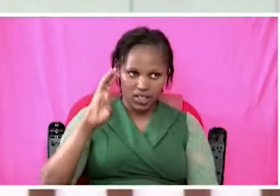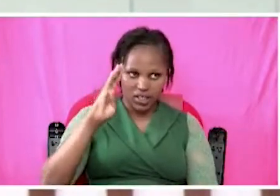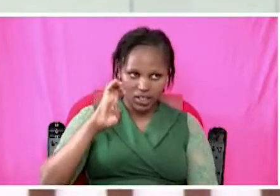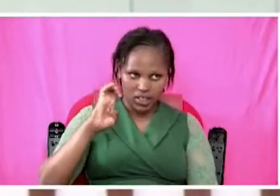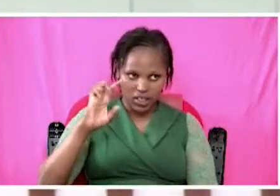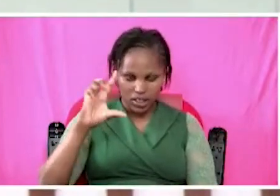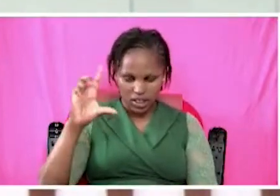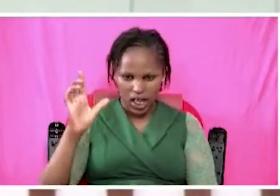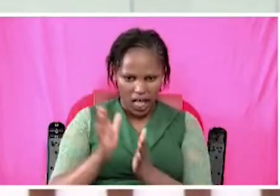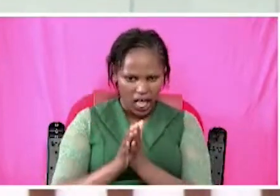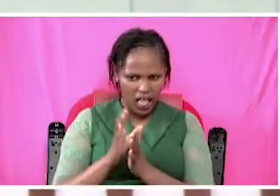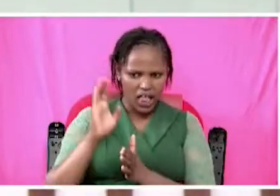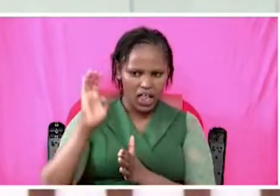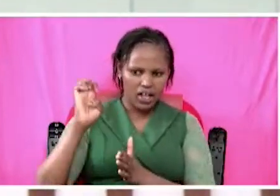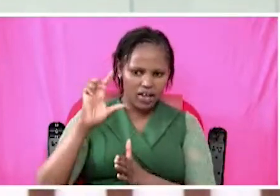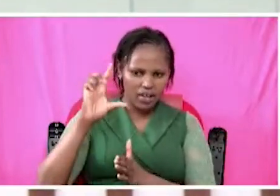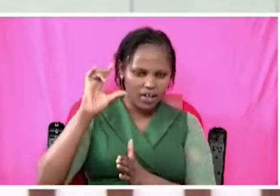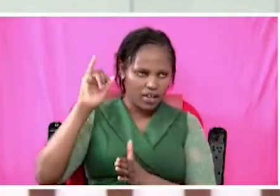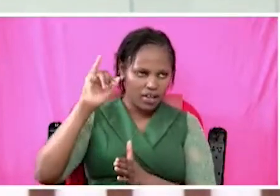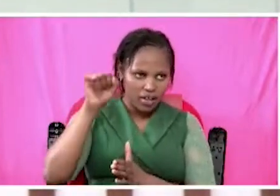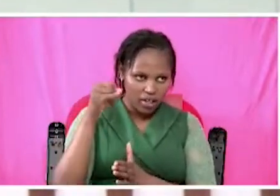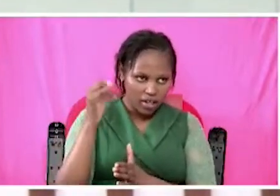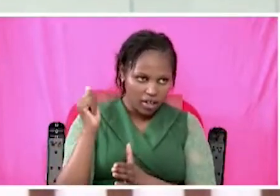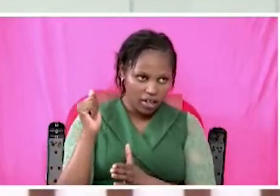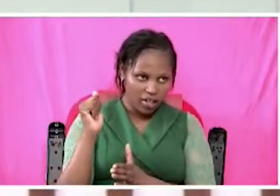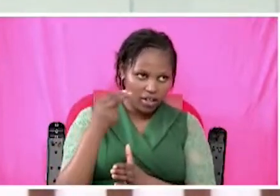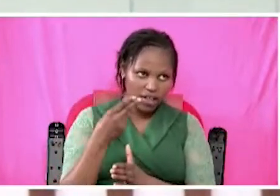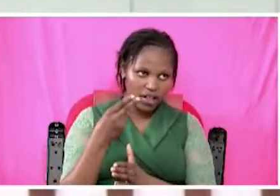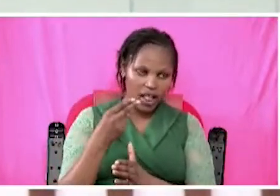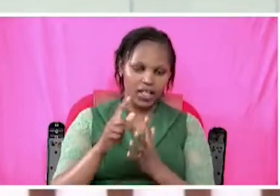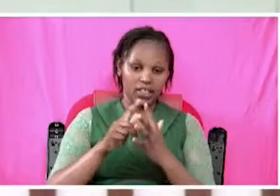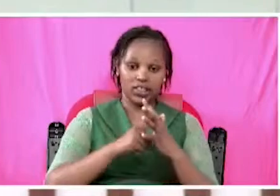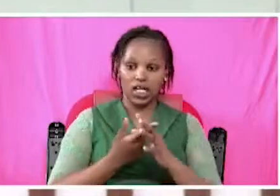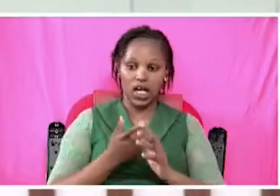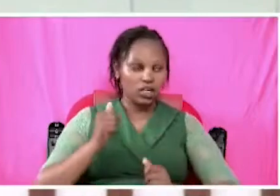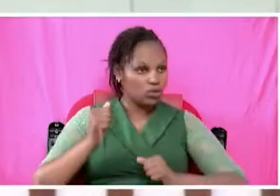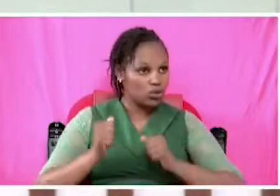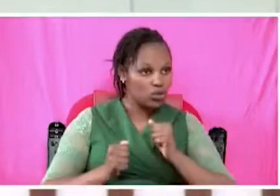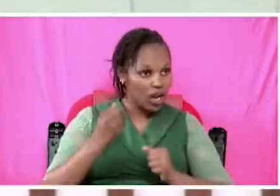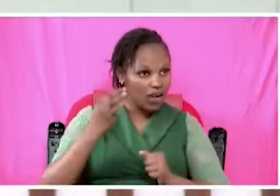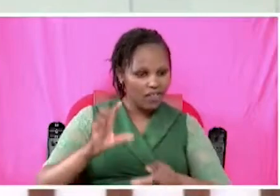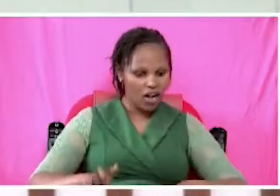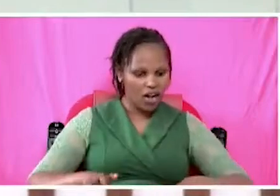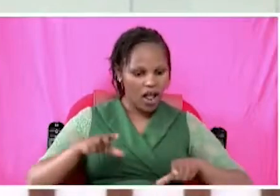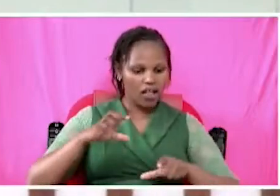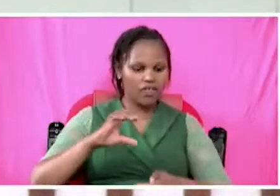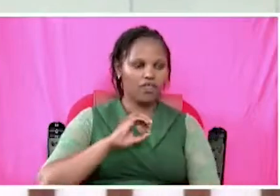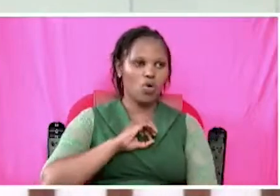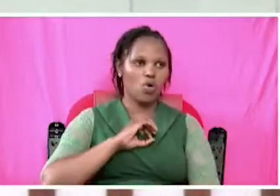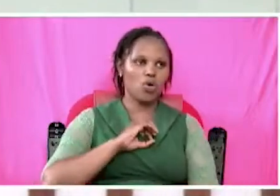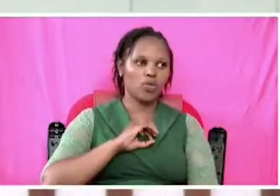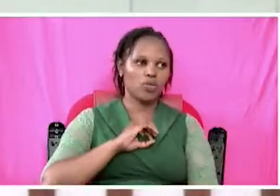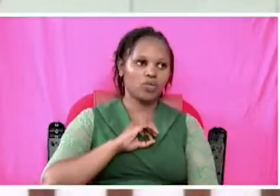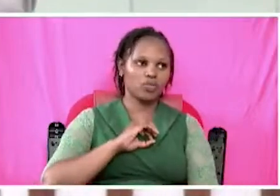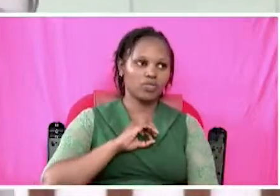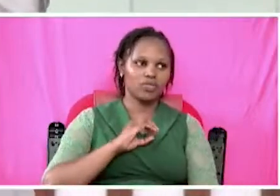afraid and began to run for his life. There's something to note here,